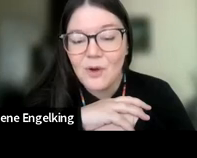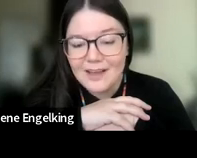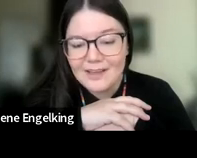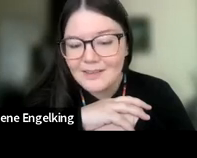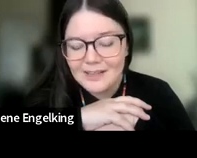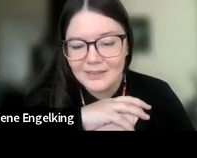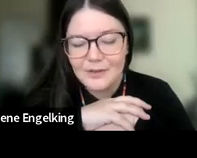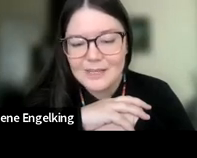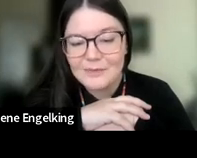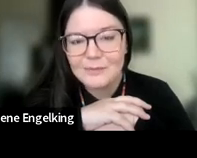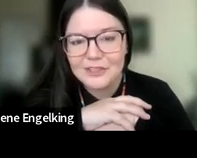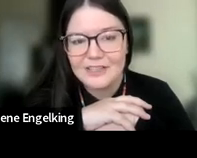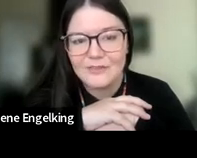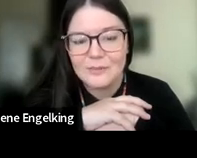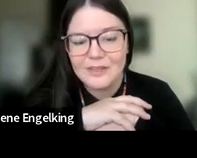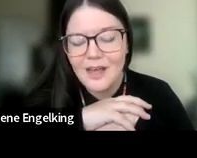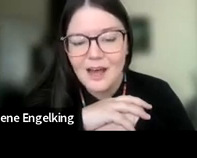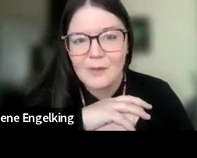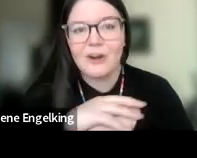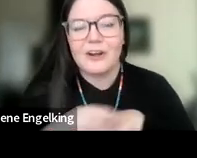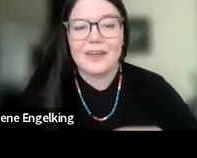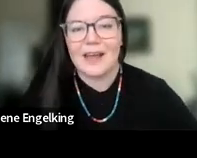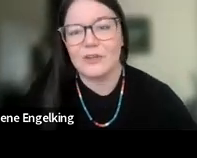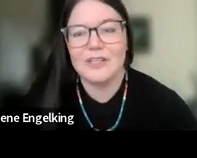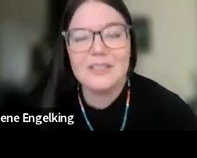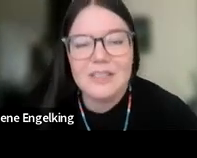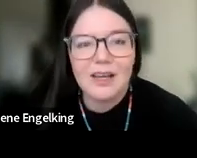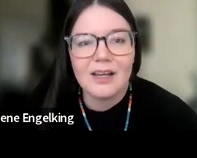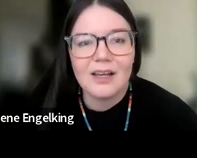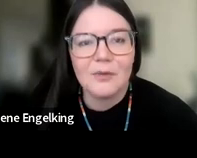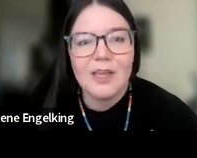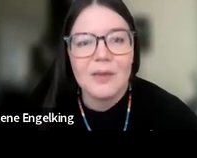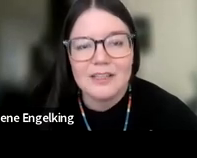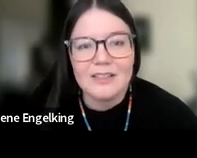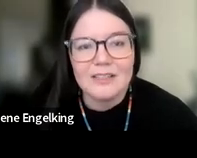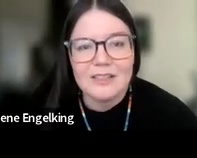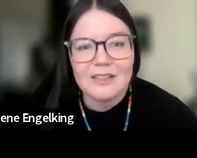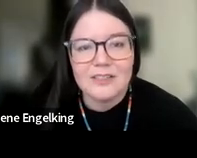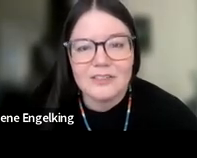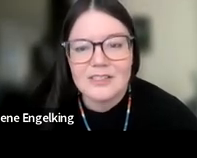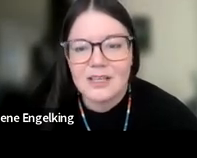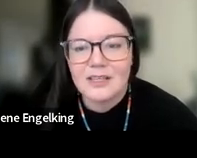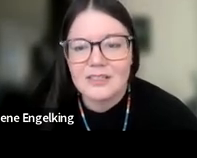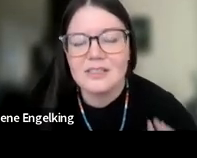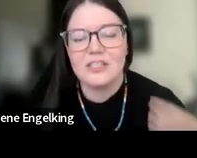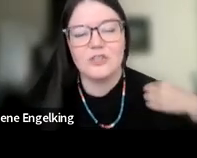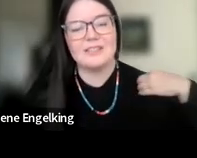about why Native people, particularly Native women, are at that higher risk. But there's